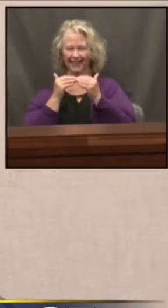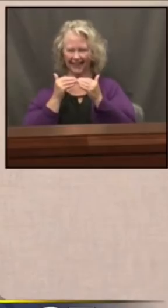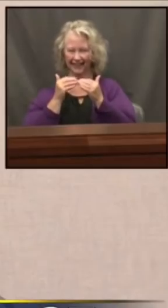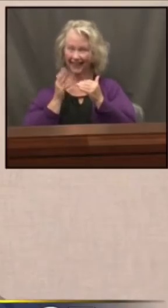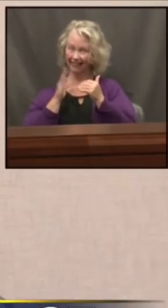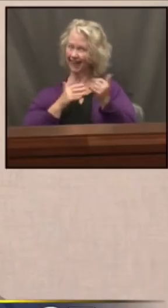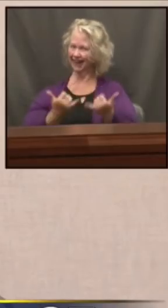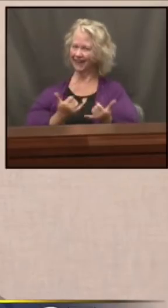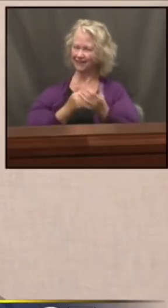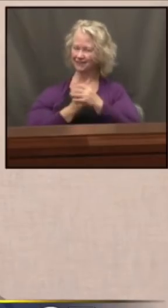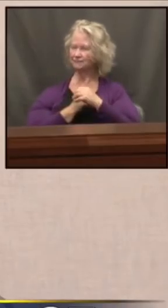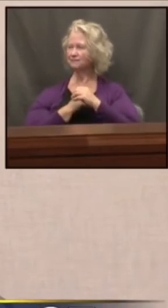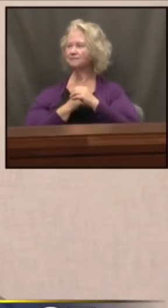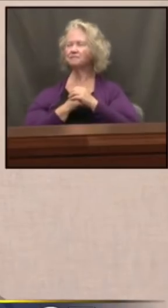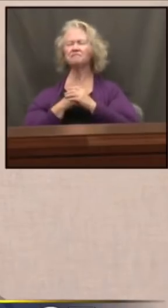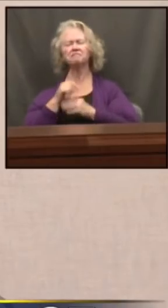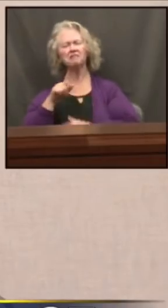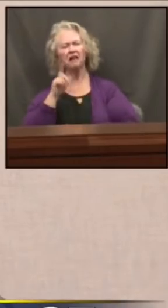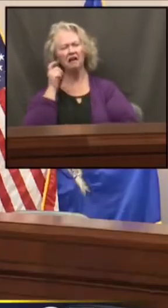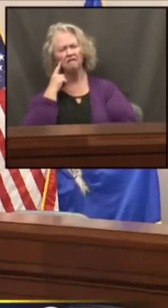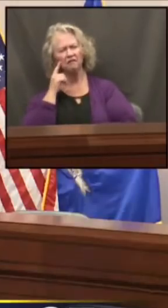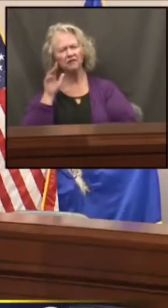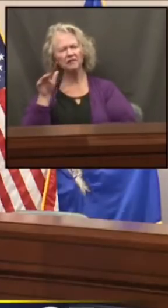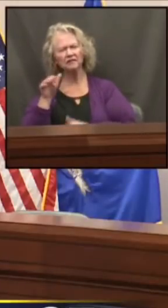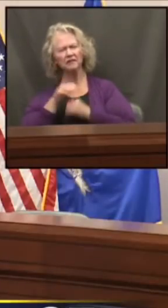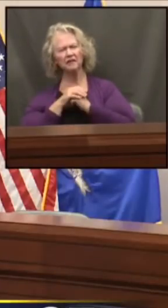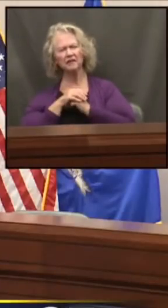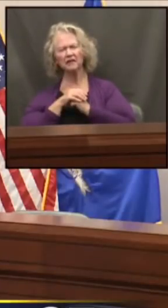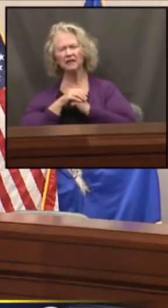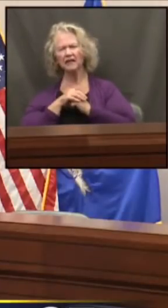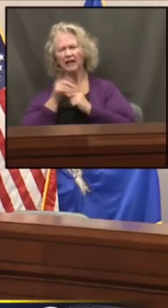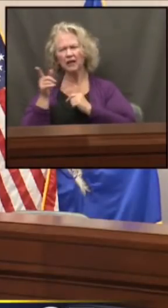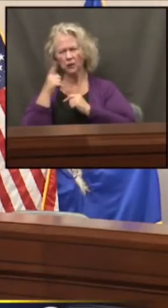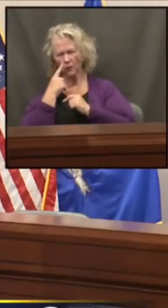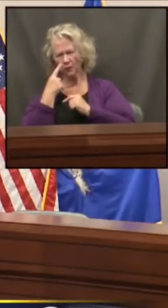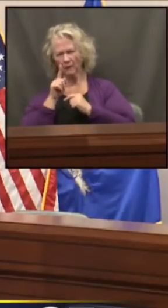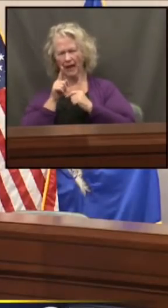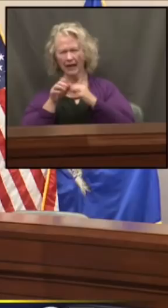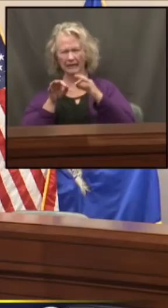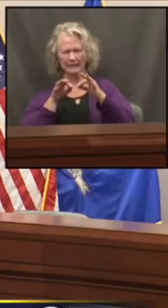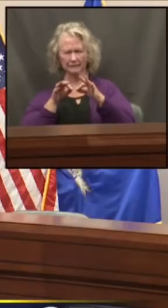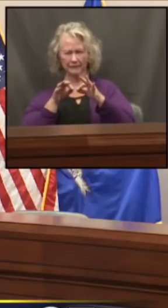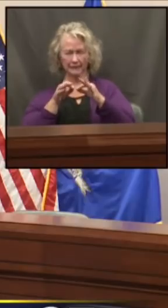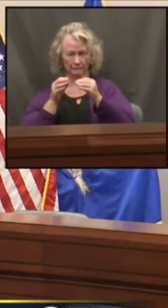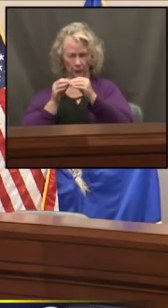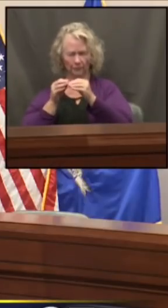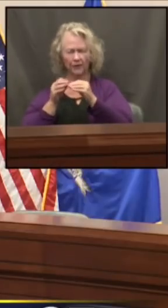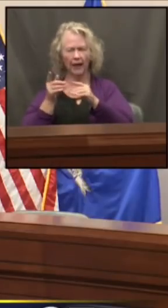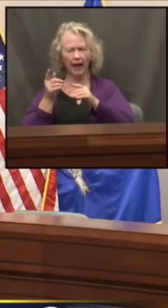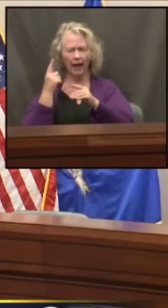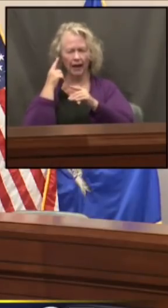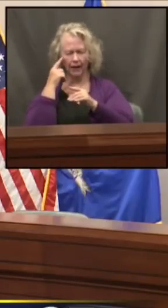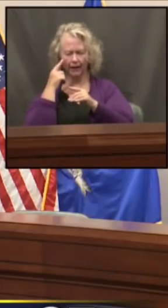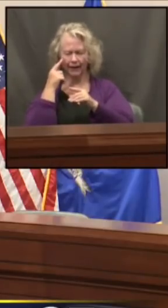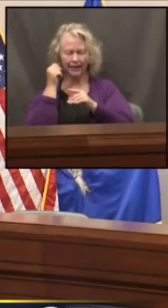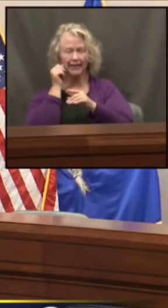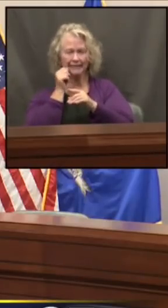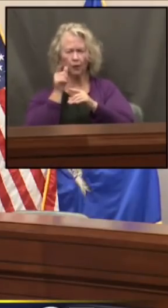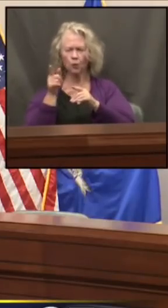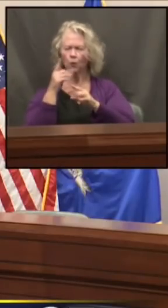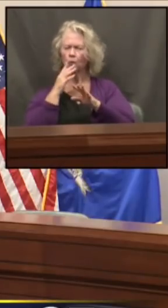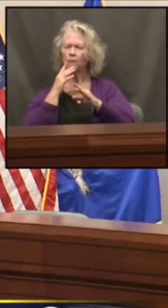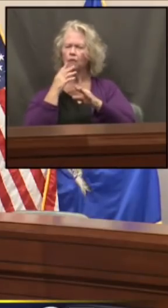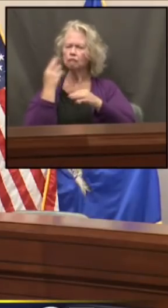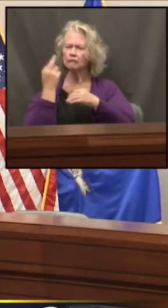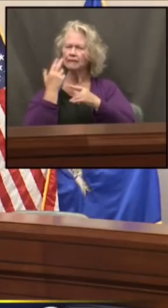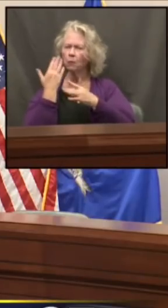moment. Hey, Manisha, could you expand on that? You told me yesterday why flu shots